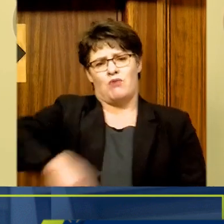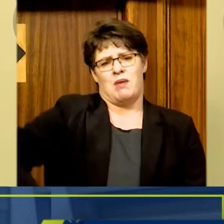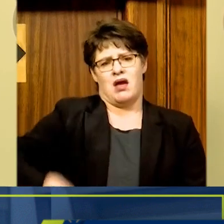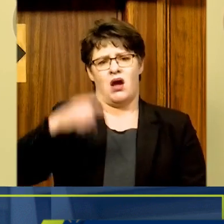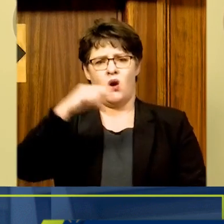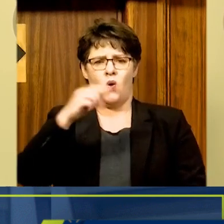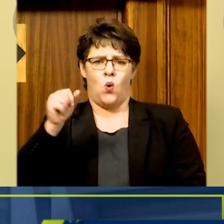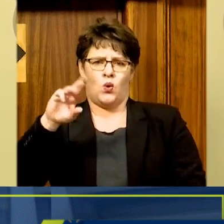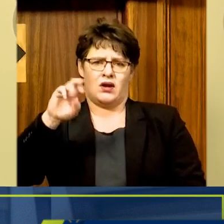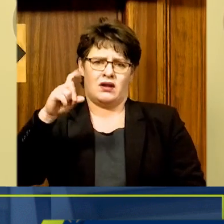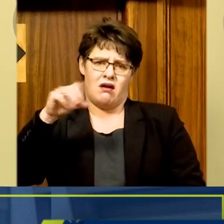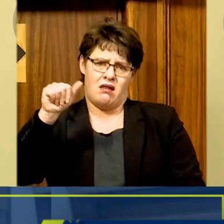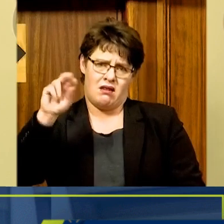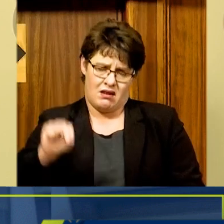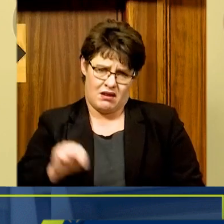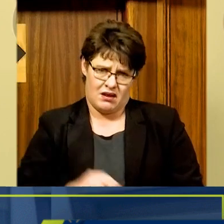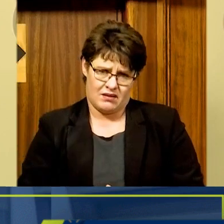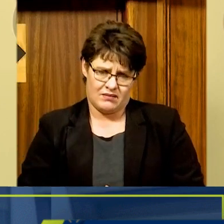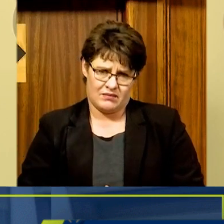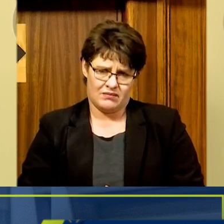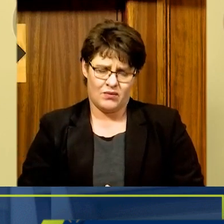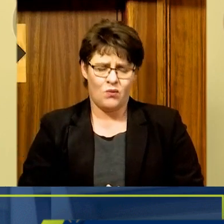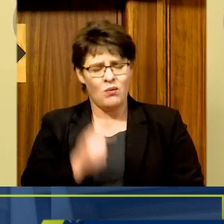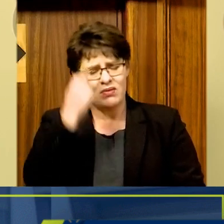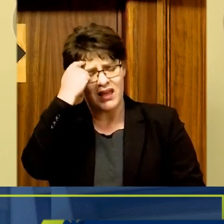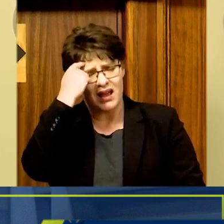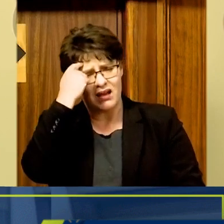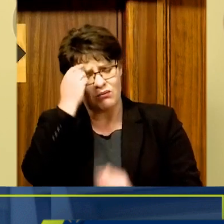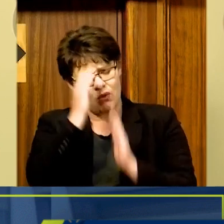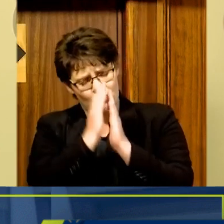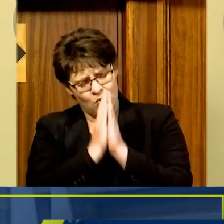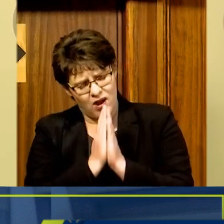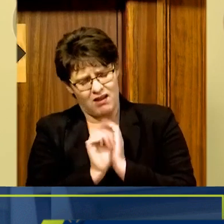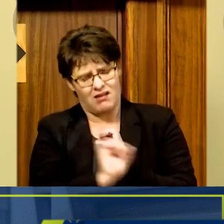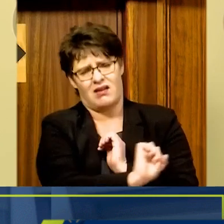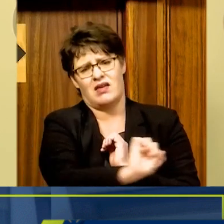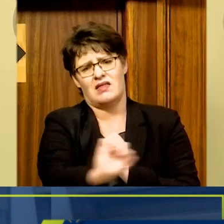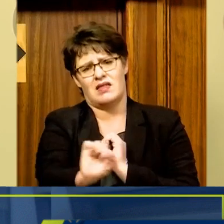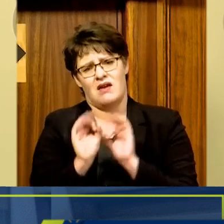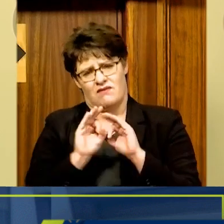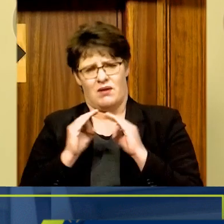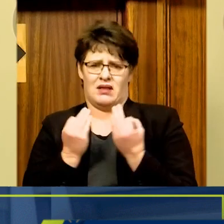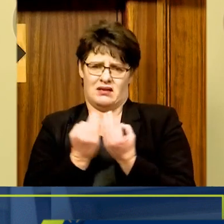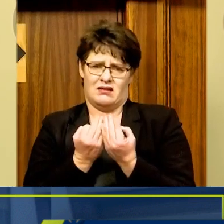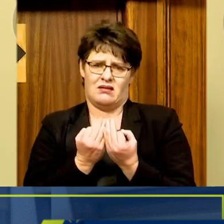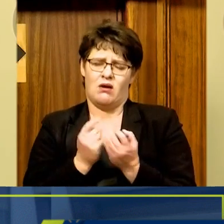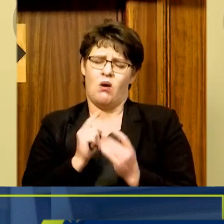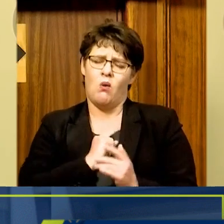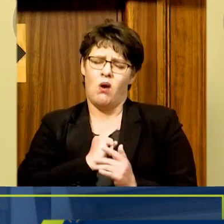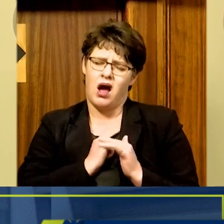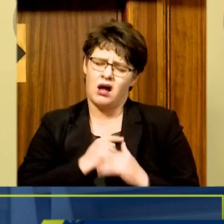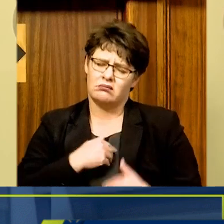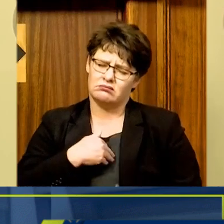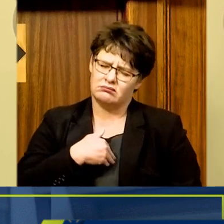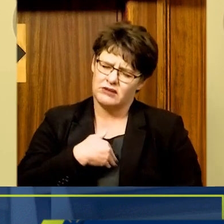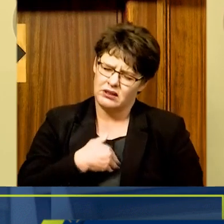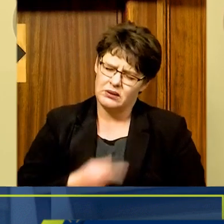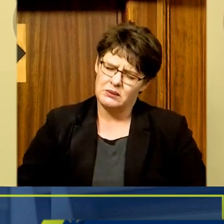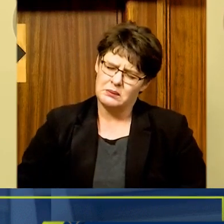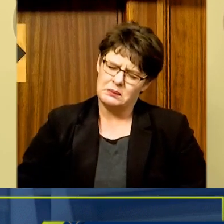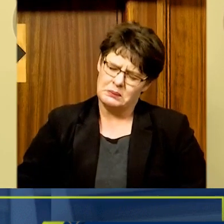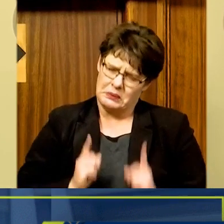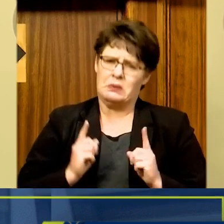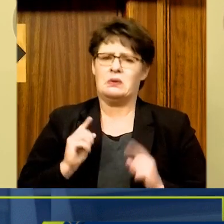Our thoughts and prayers are with all their families. Time of life.